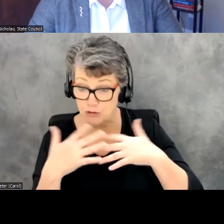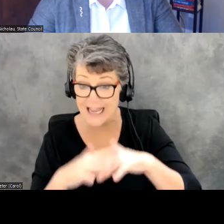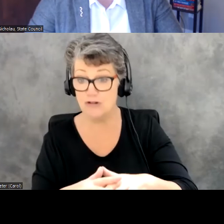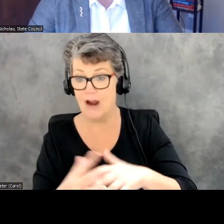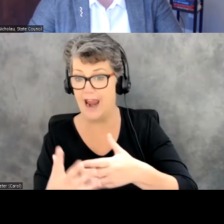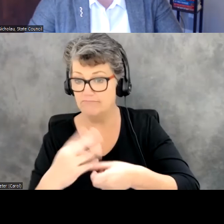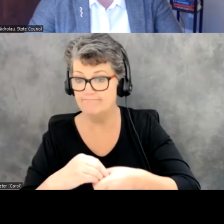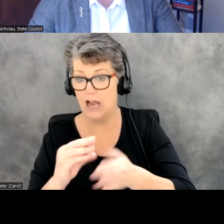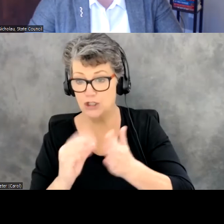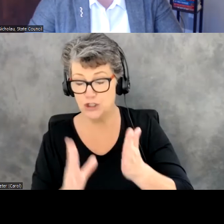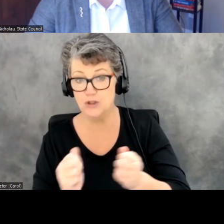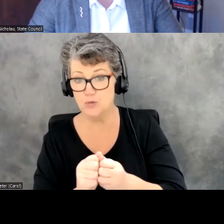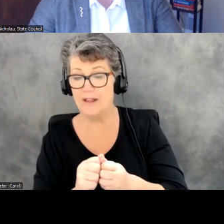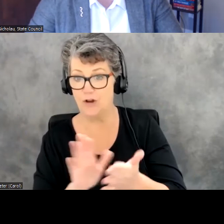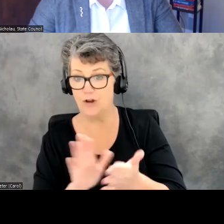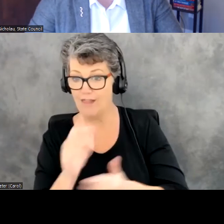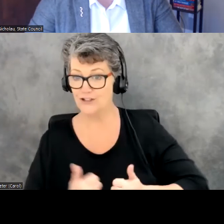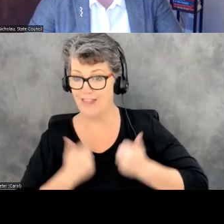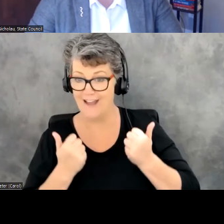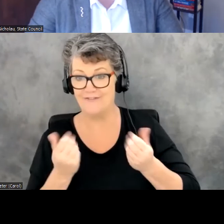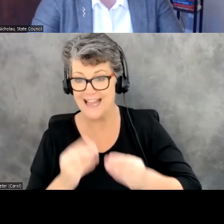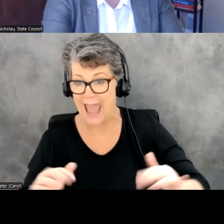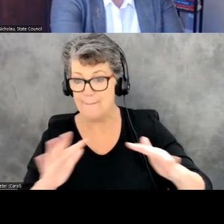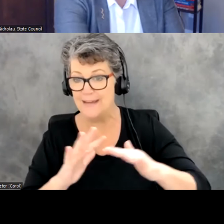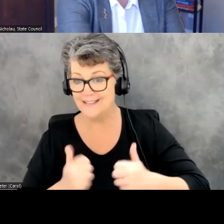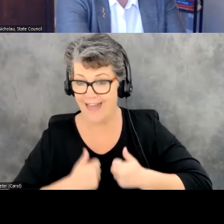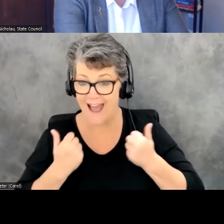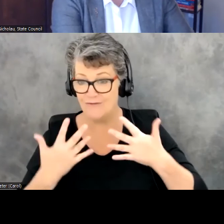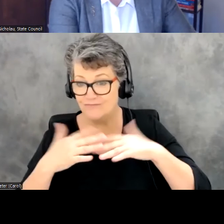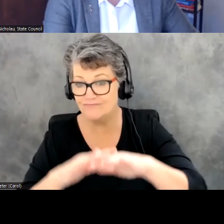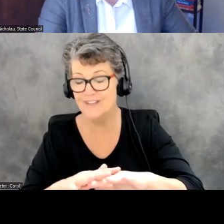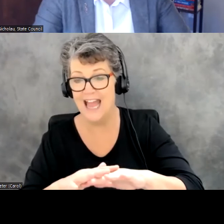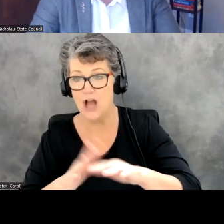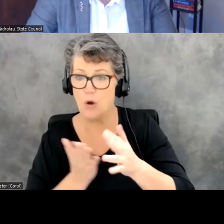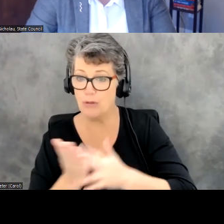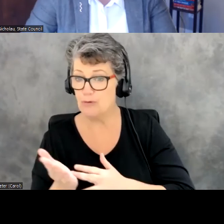students into college life, into campus life, and to go through the